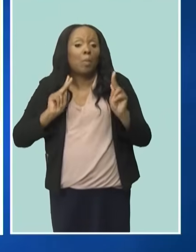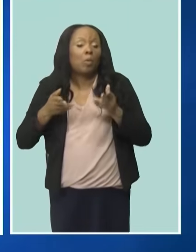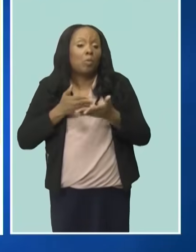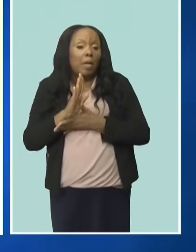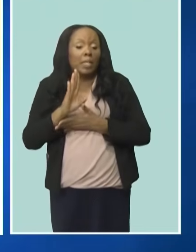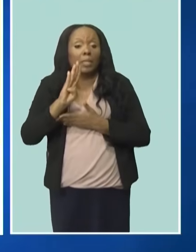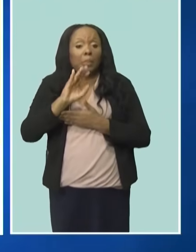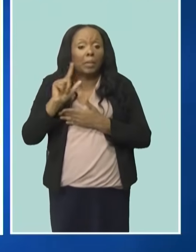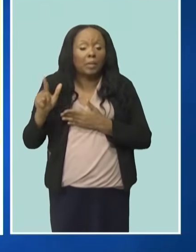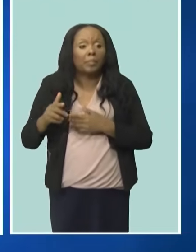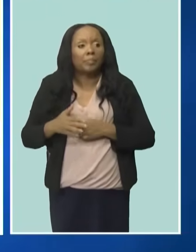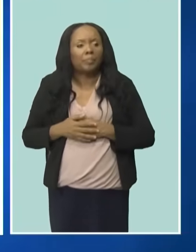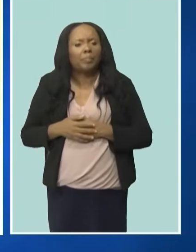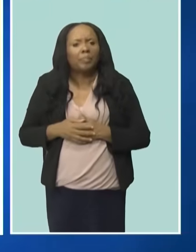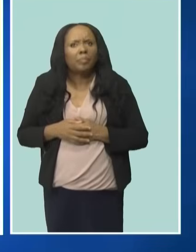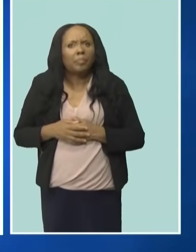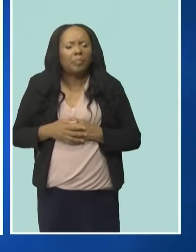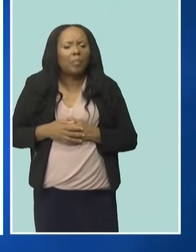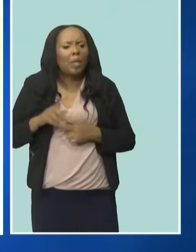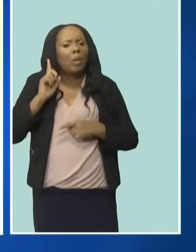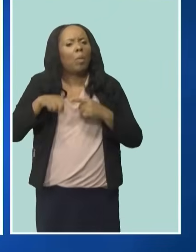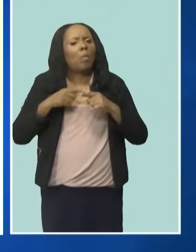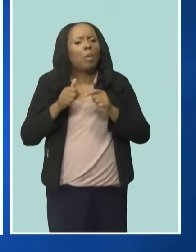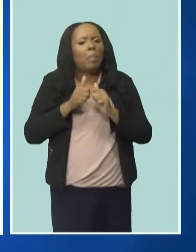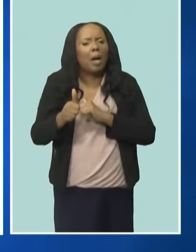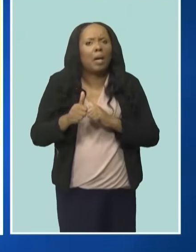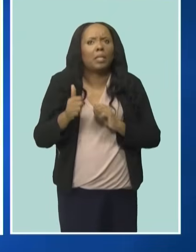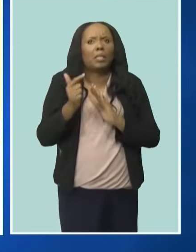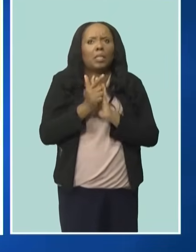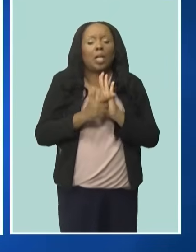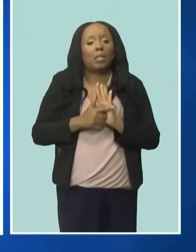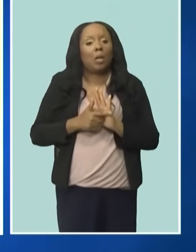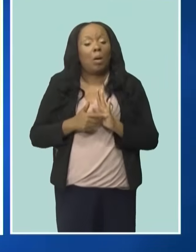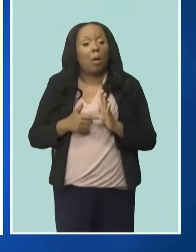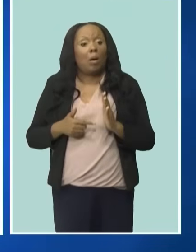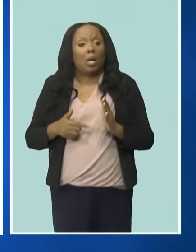these bills and these acts and these laws that look good